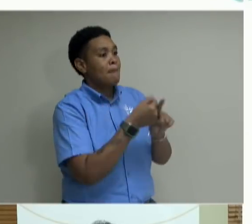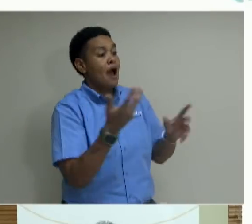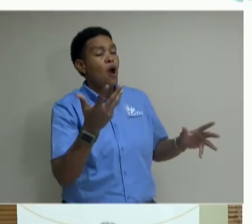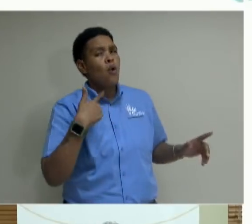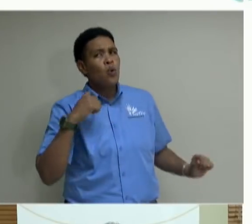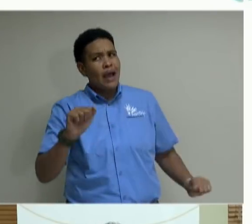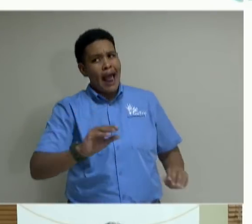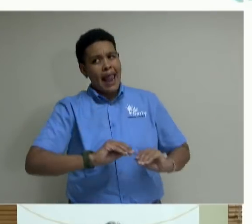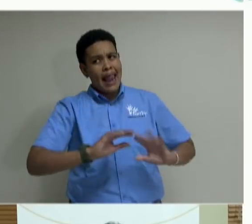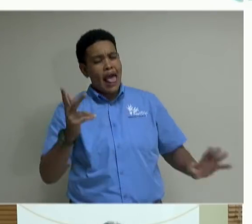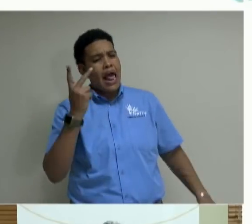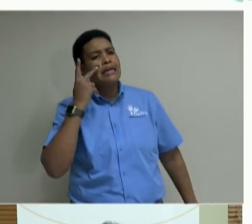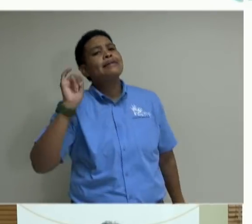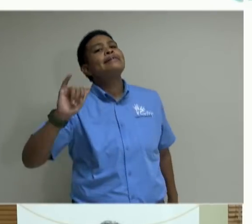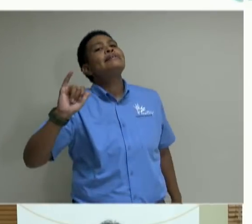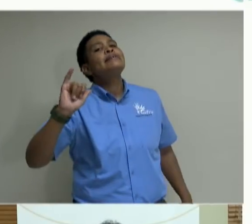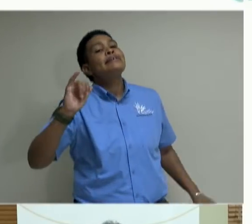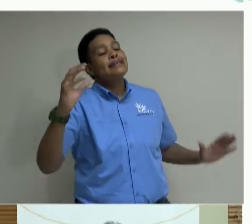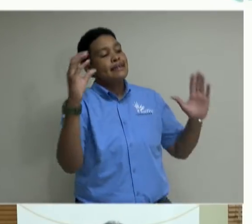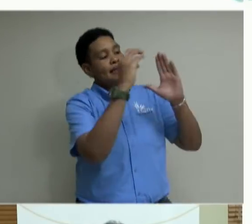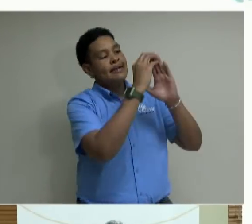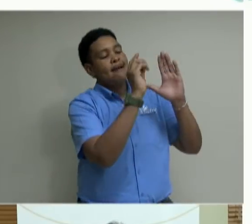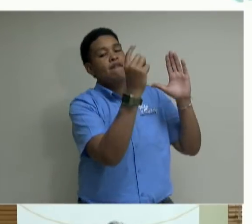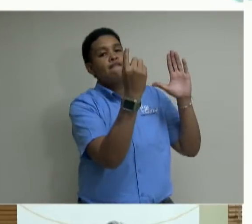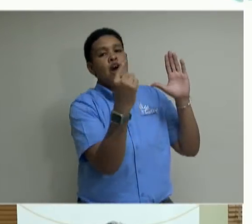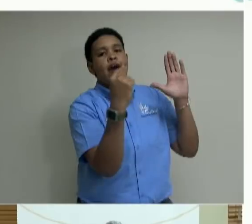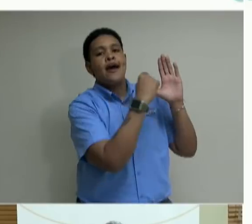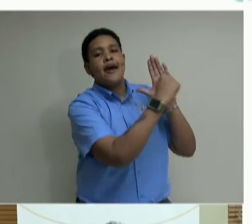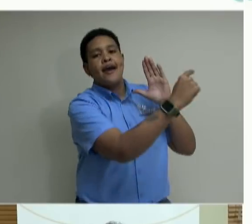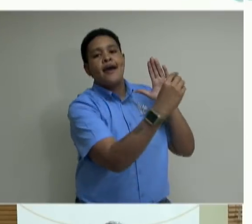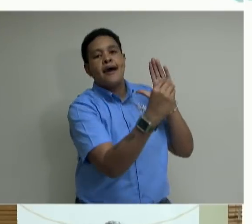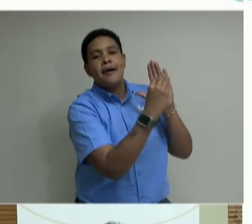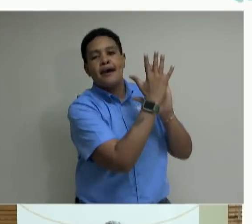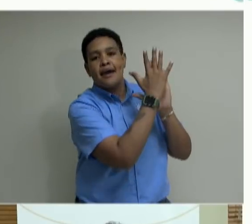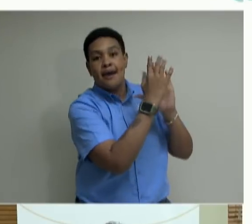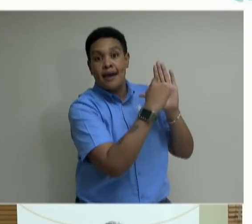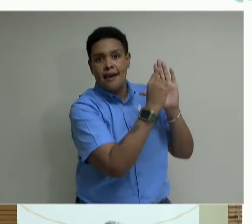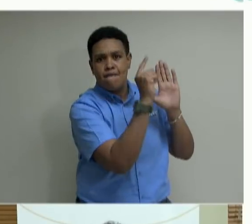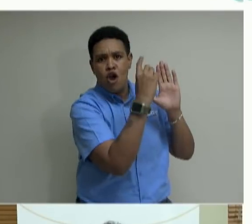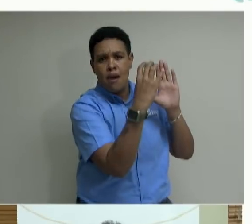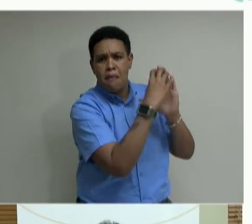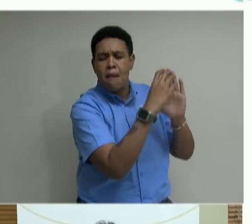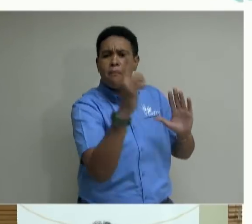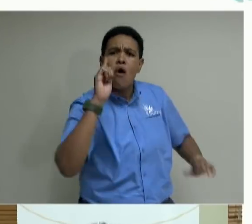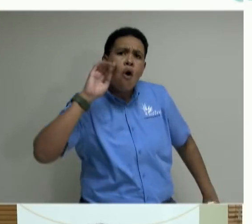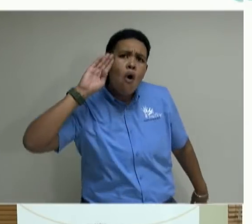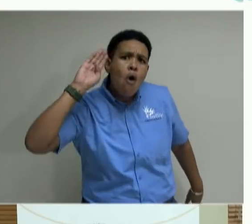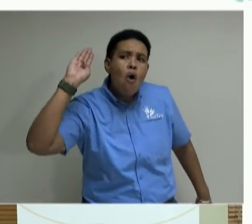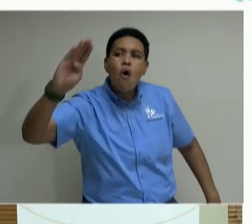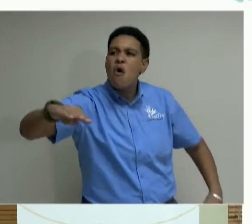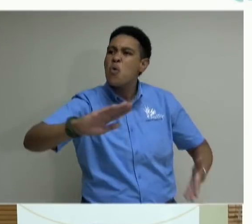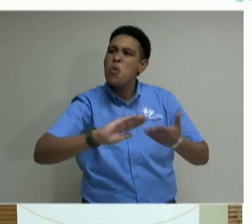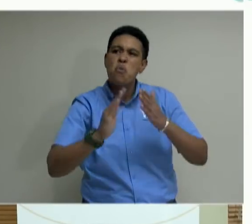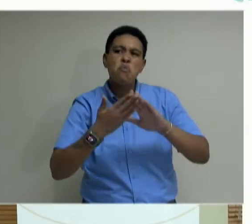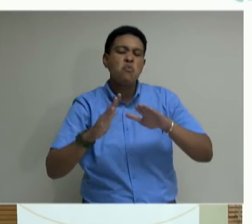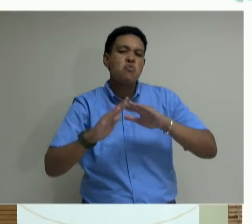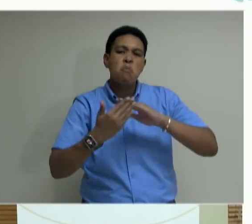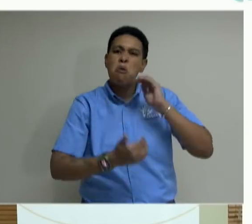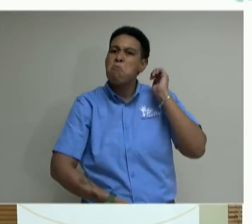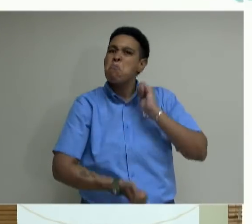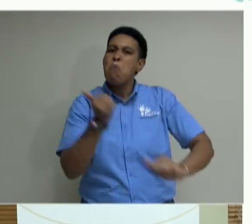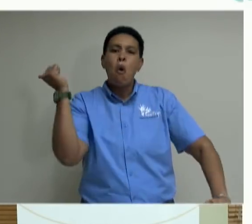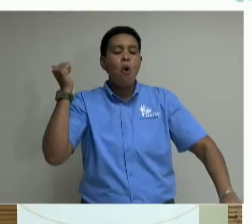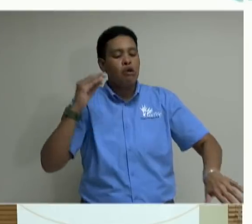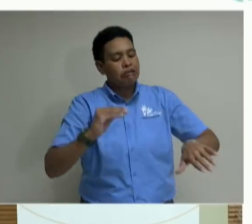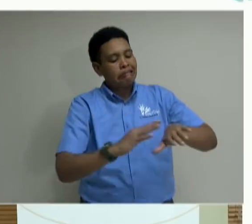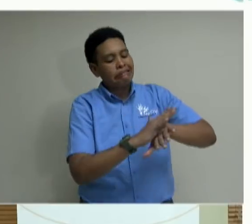can clearly see is that almost every single community across the country has been affected, compared to